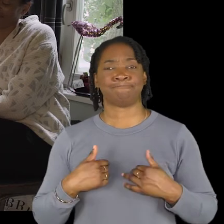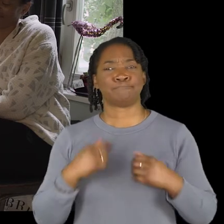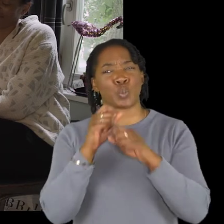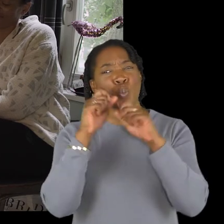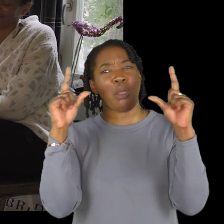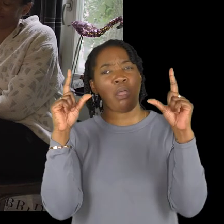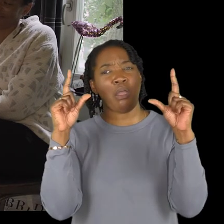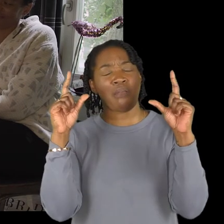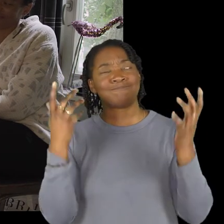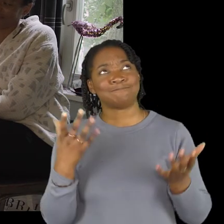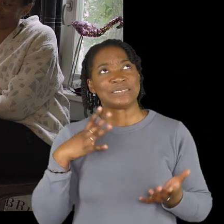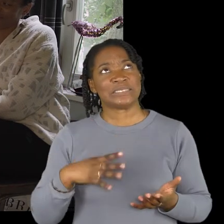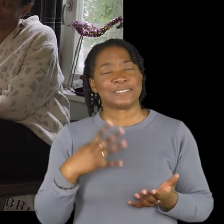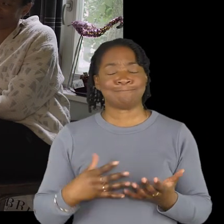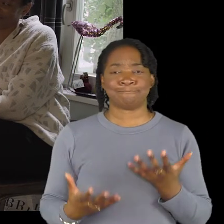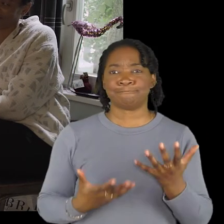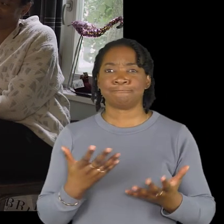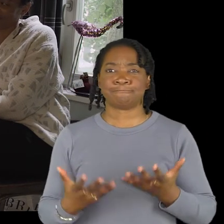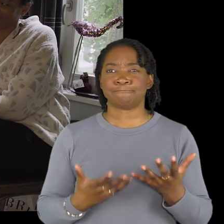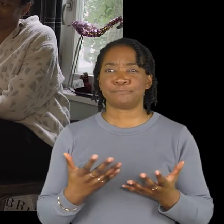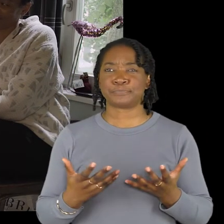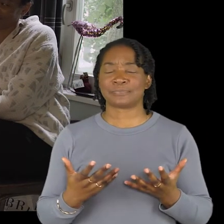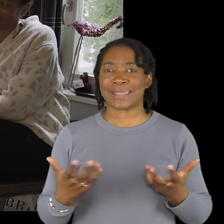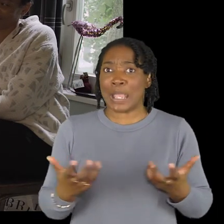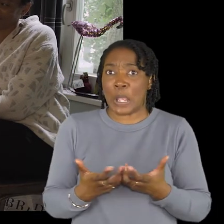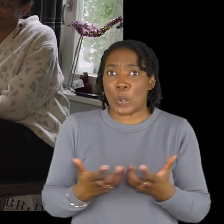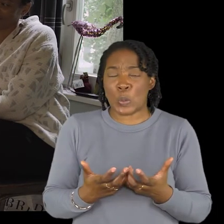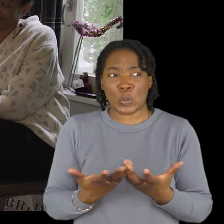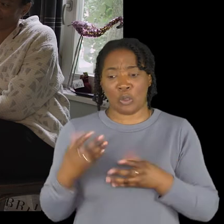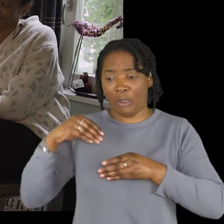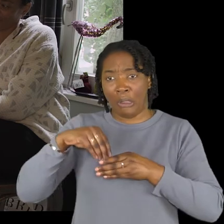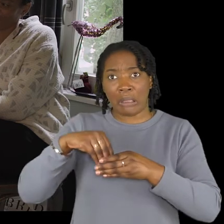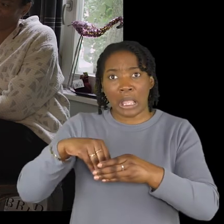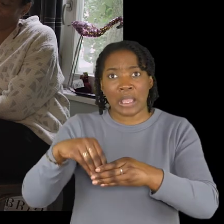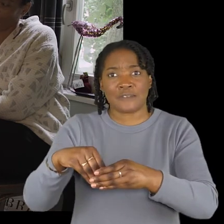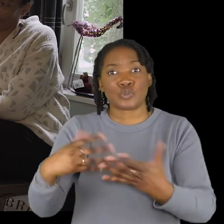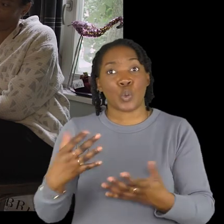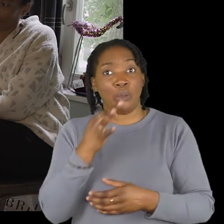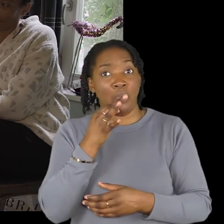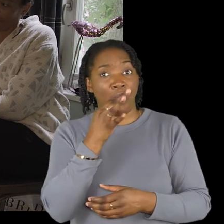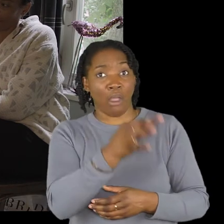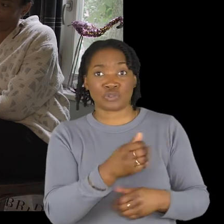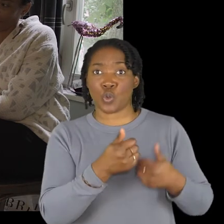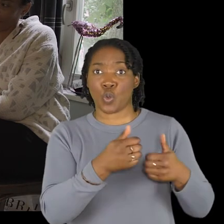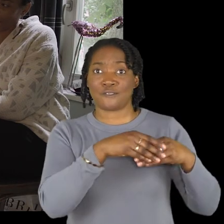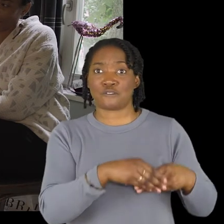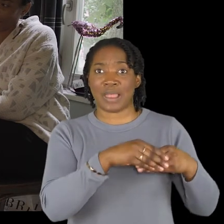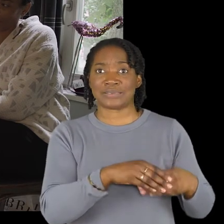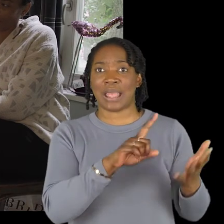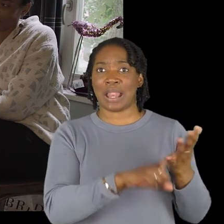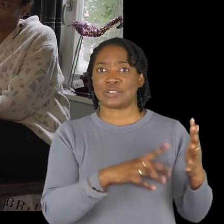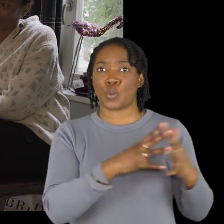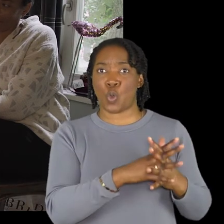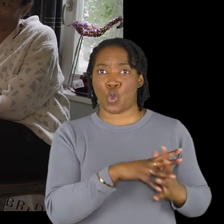was aware that it needed to, how I was going to archive it. So I asked a very good friend of mine,